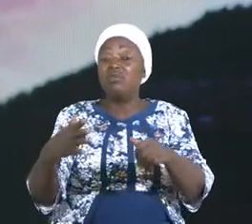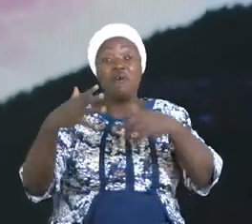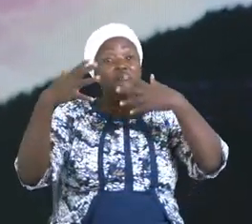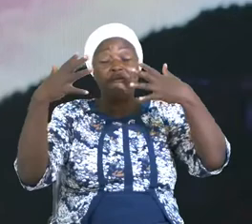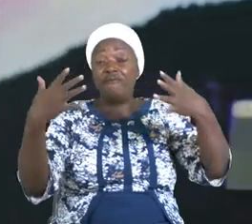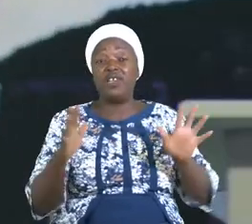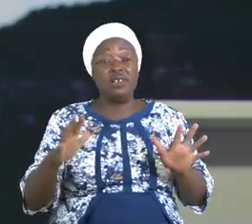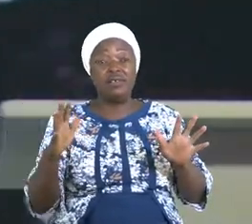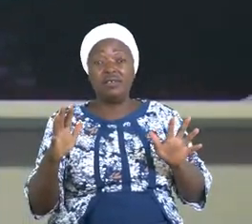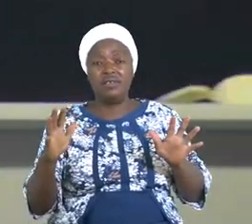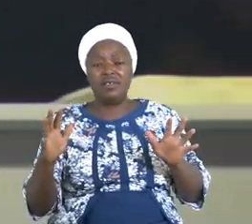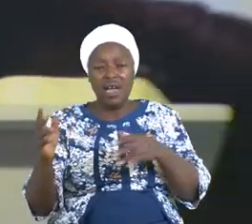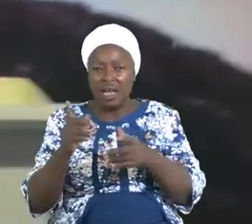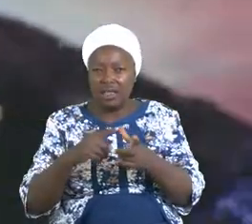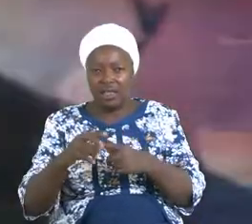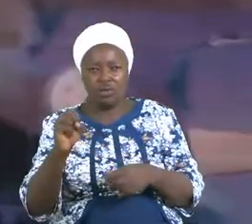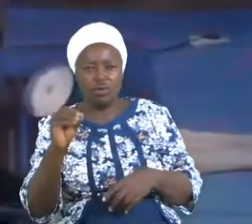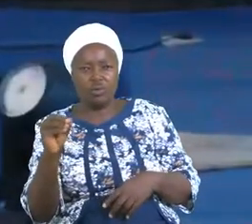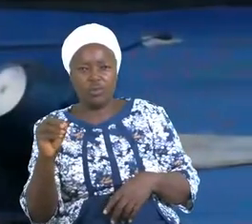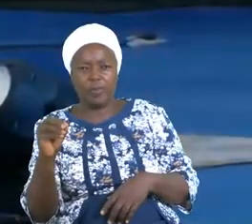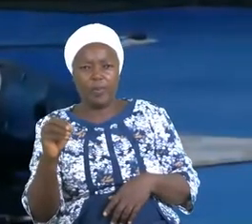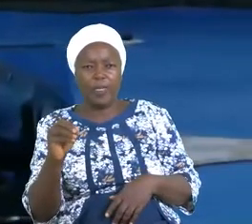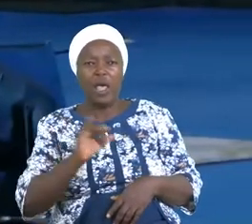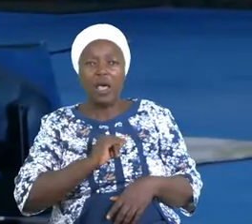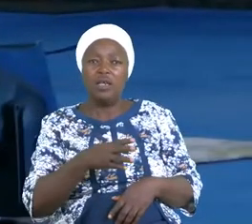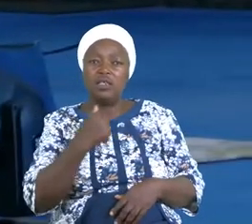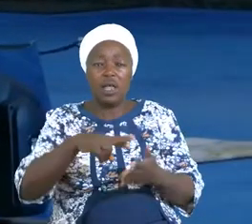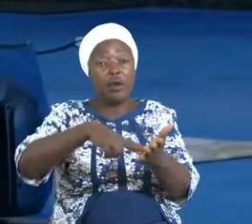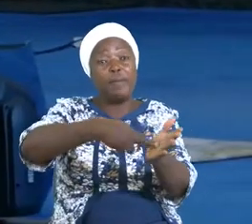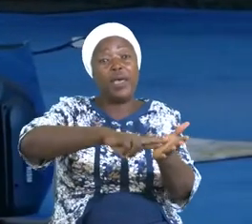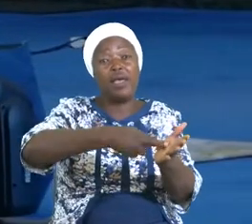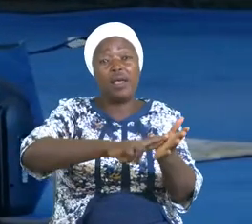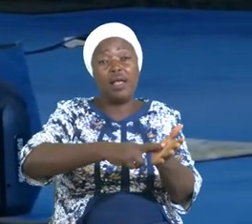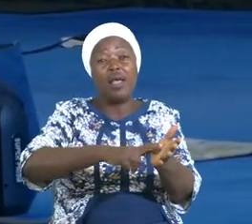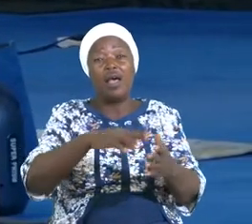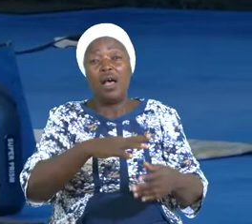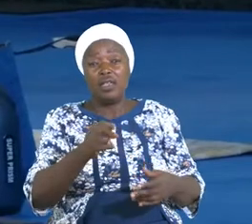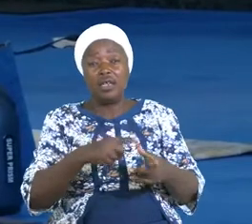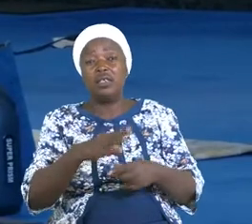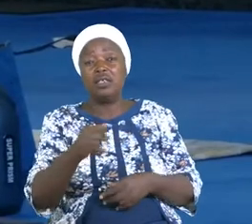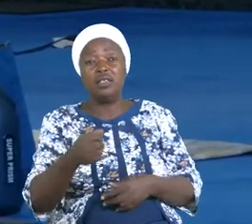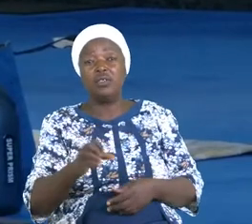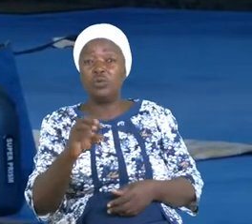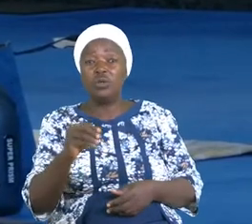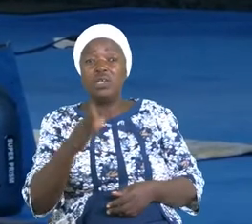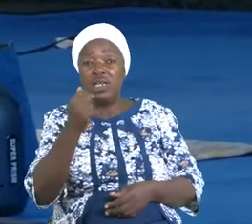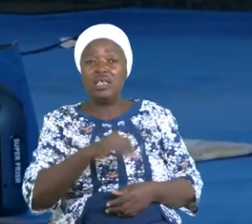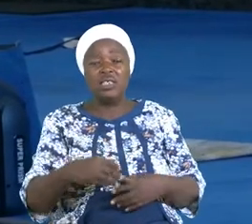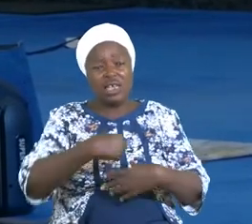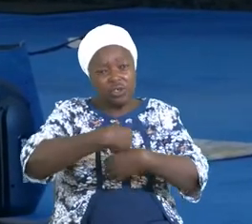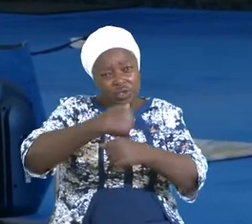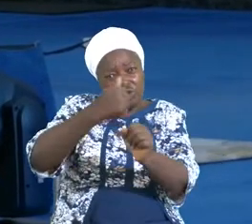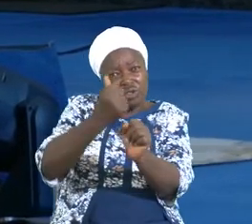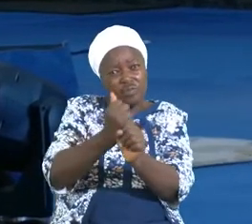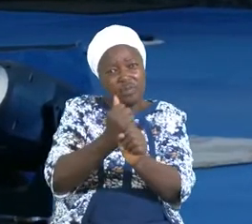gone. And so, there's a repair. And so, there is a refurbishing. And